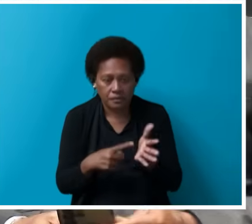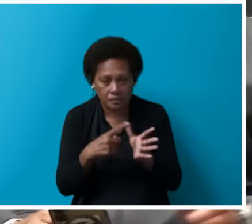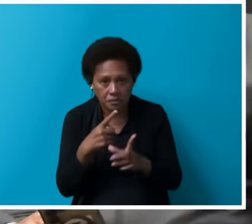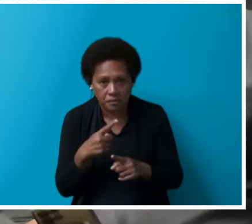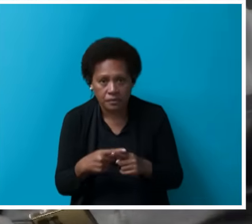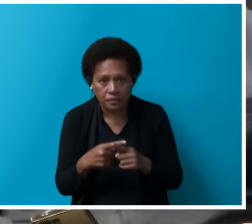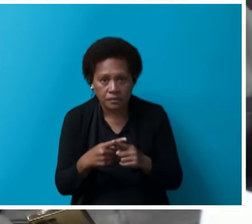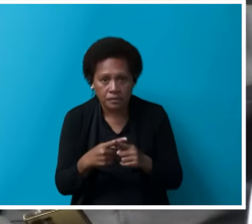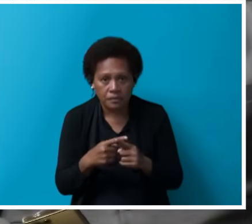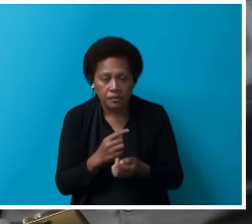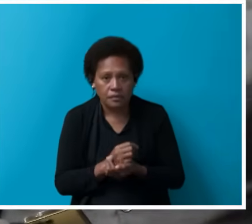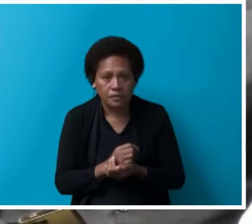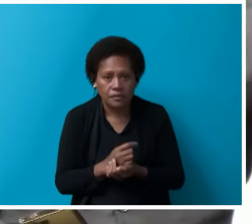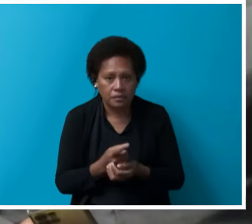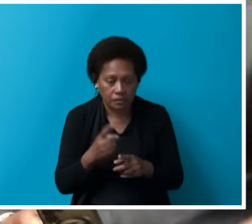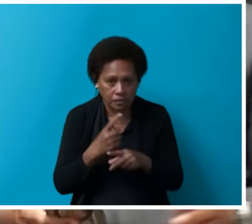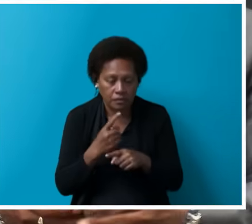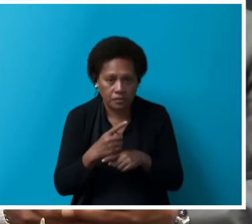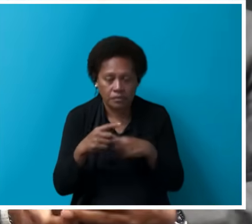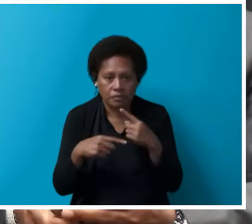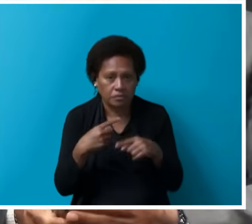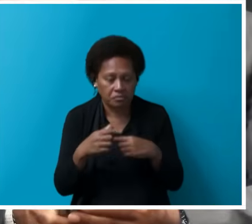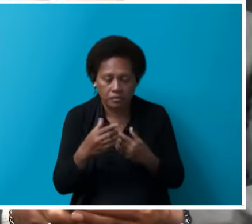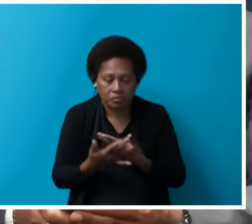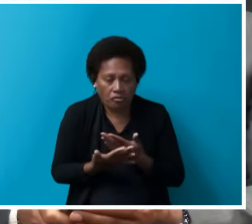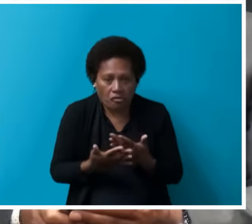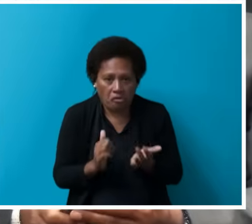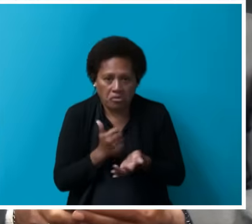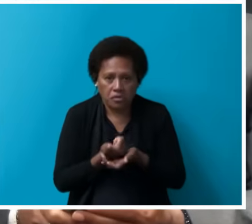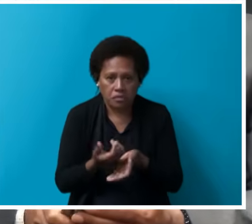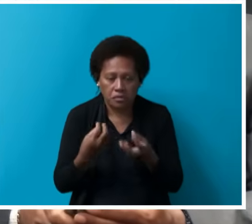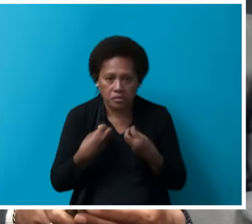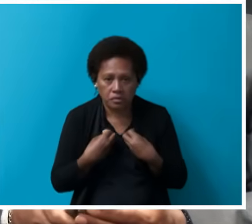talking about how to support businesses, improve.